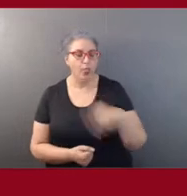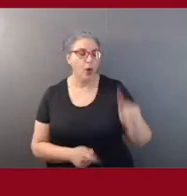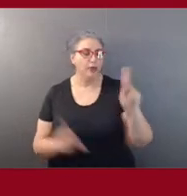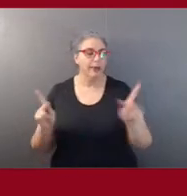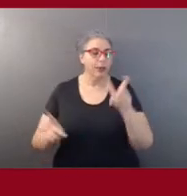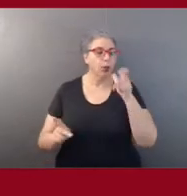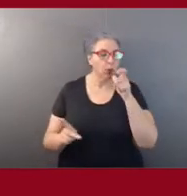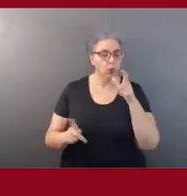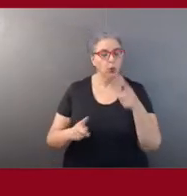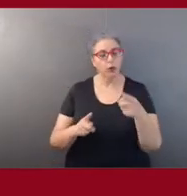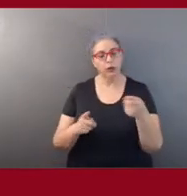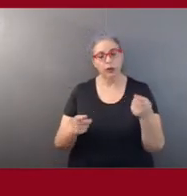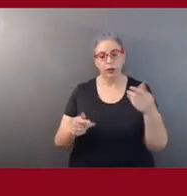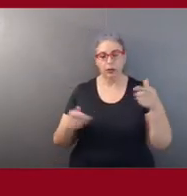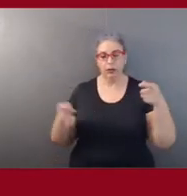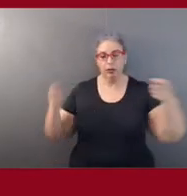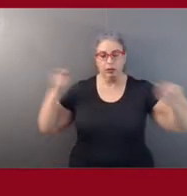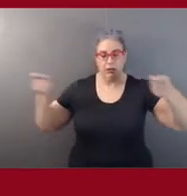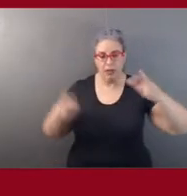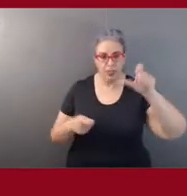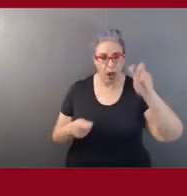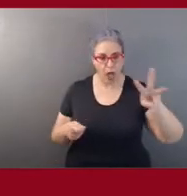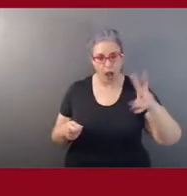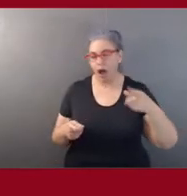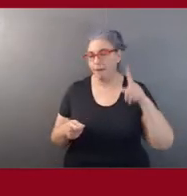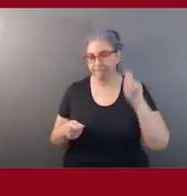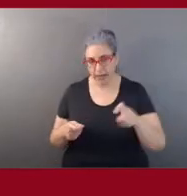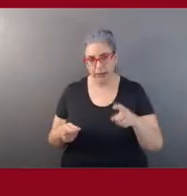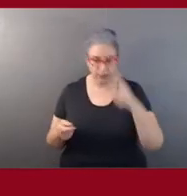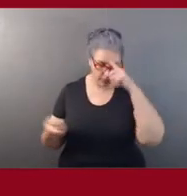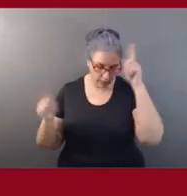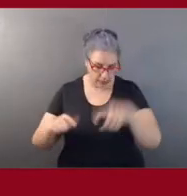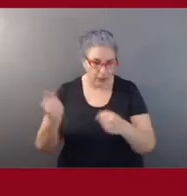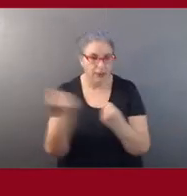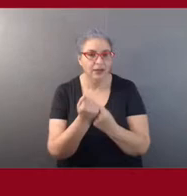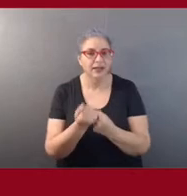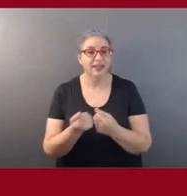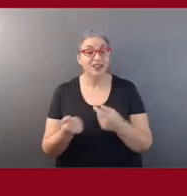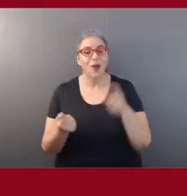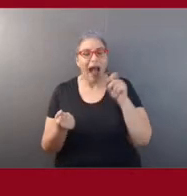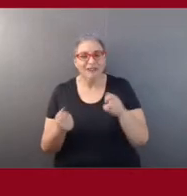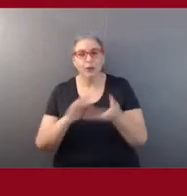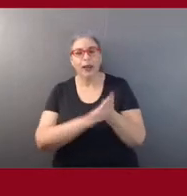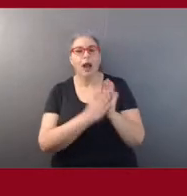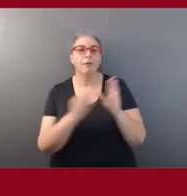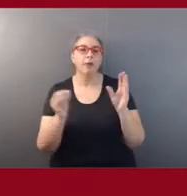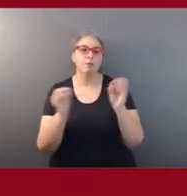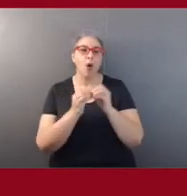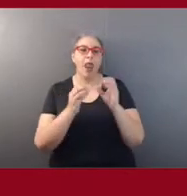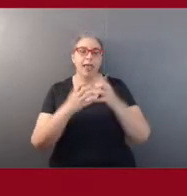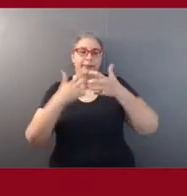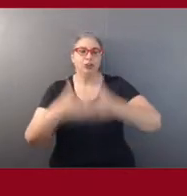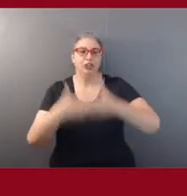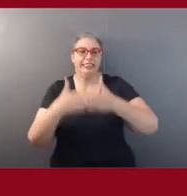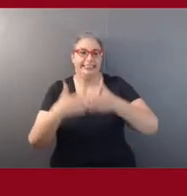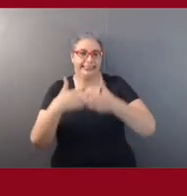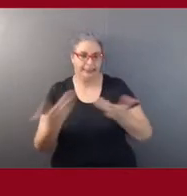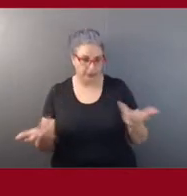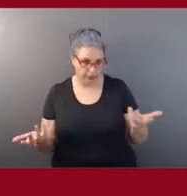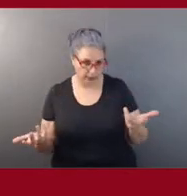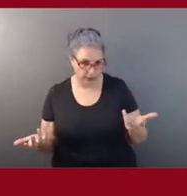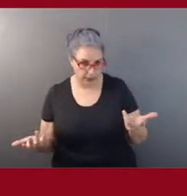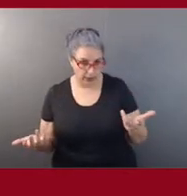to, it has to be like legislated. Like you have to be able to operationalize it. And so the way that I think about it is just like, you can't